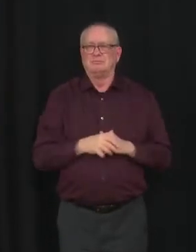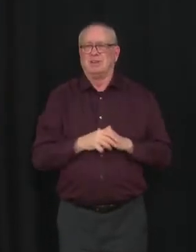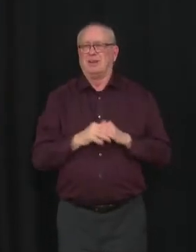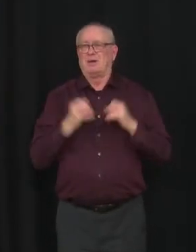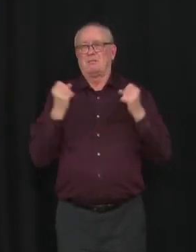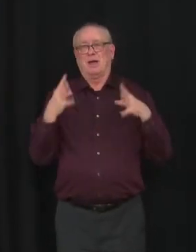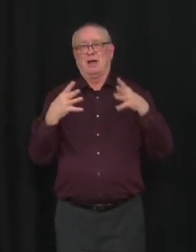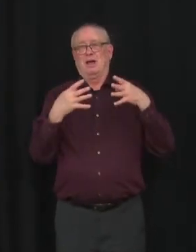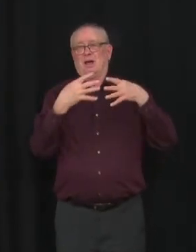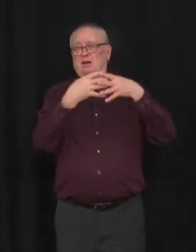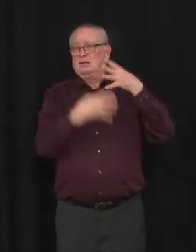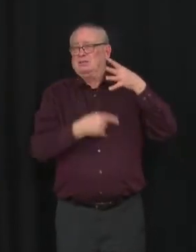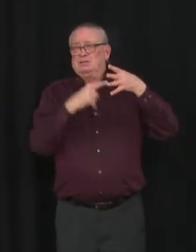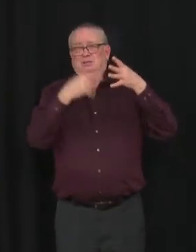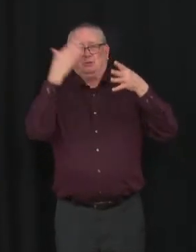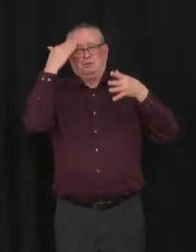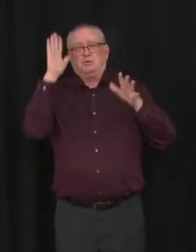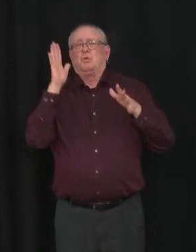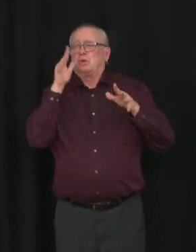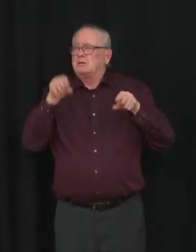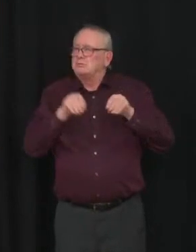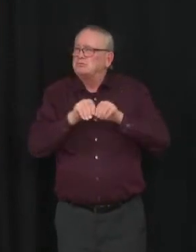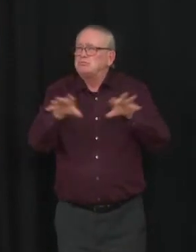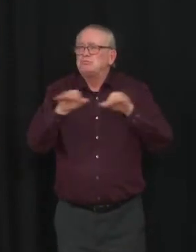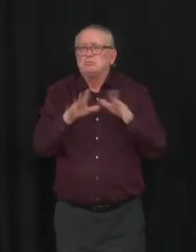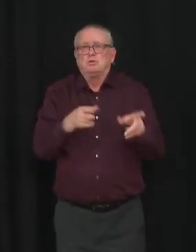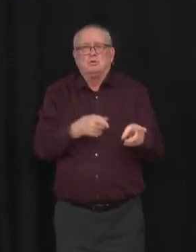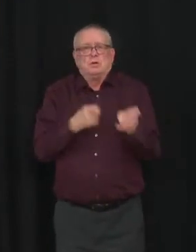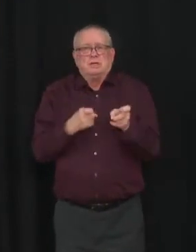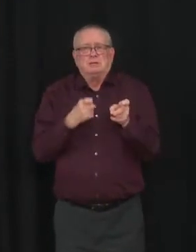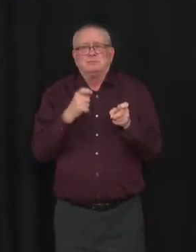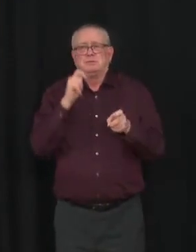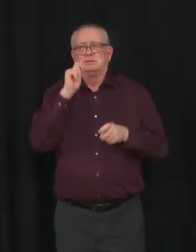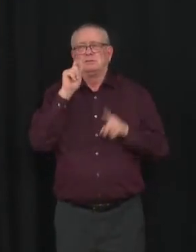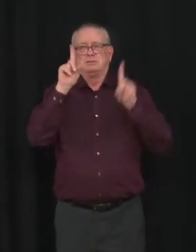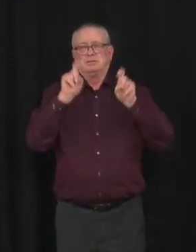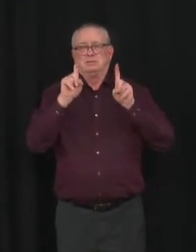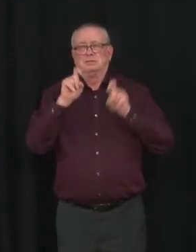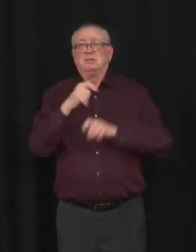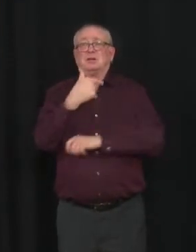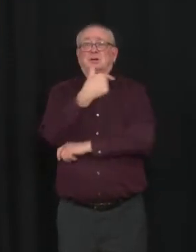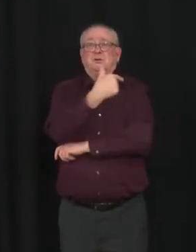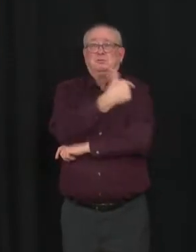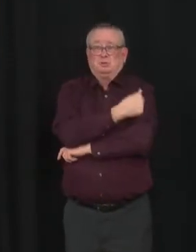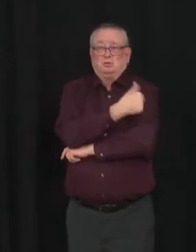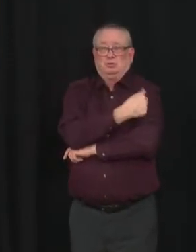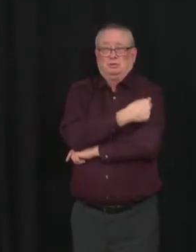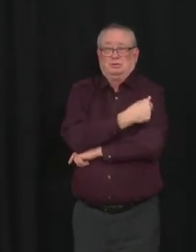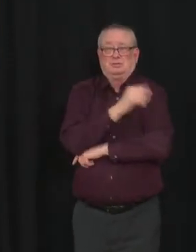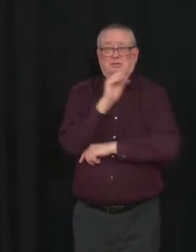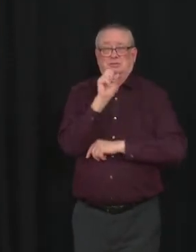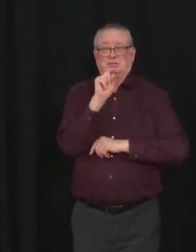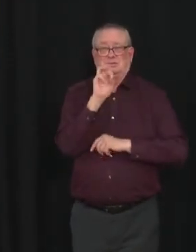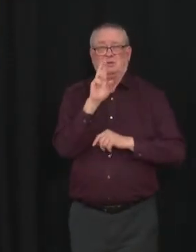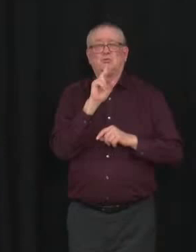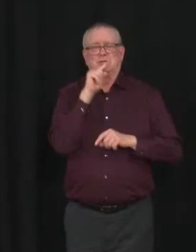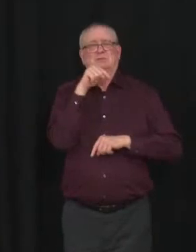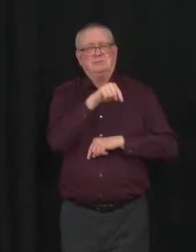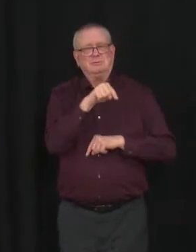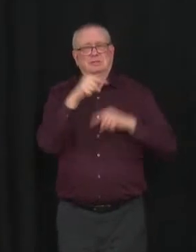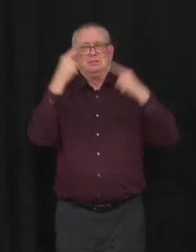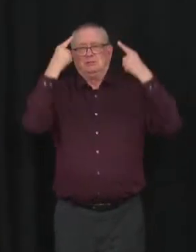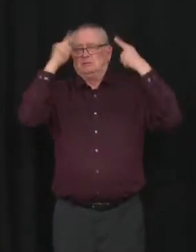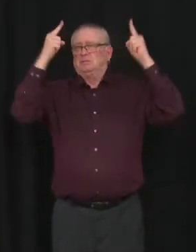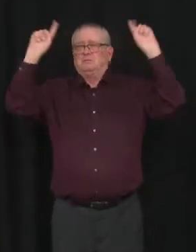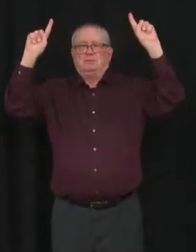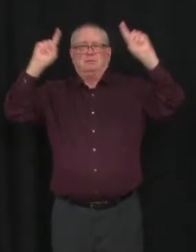Omicron. We know it spreads quickly, but we do know that booster shots are a very effective way of protecting people from